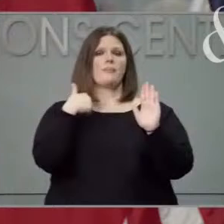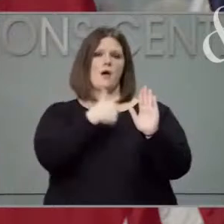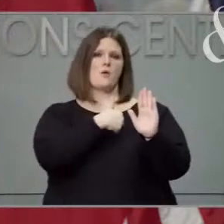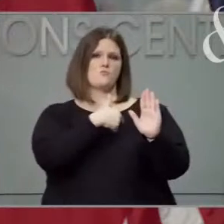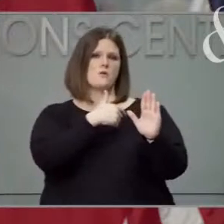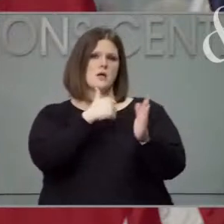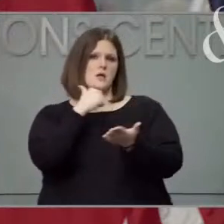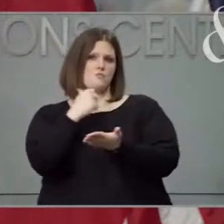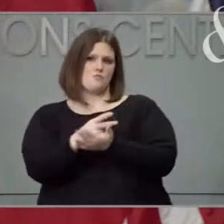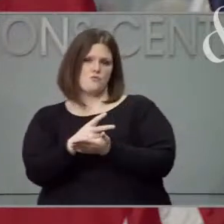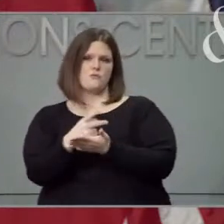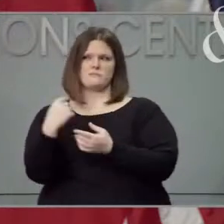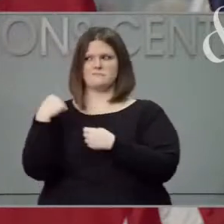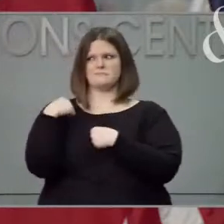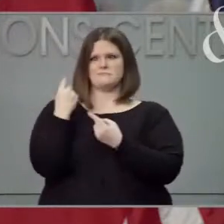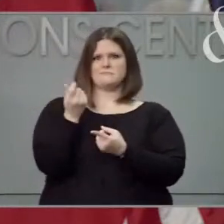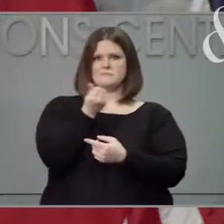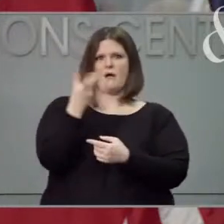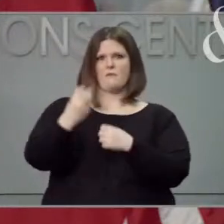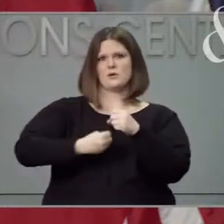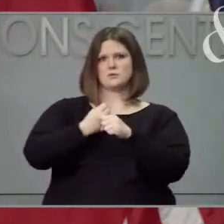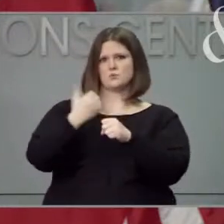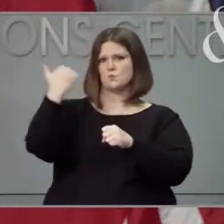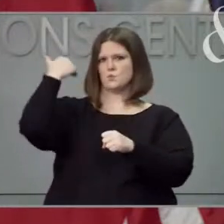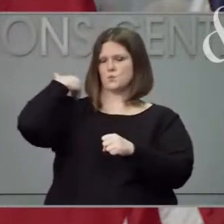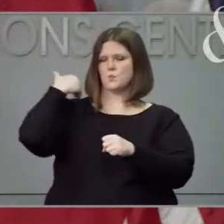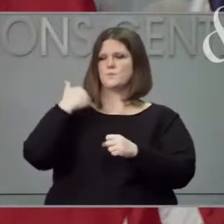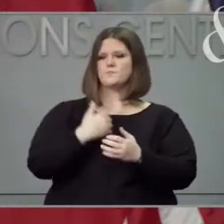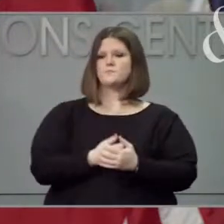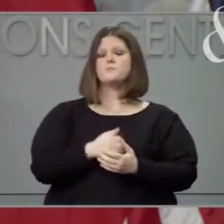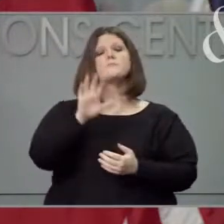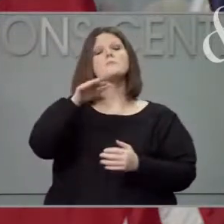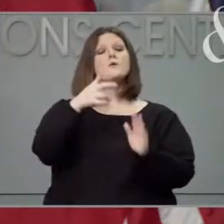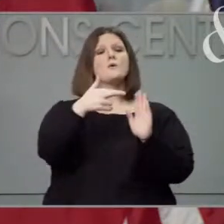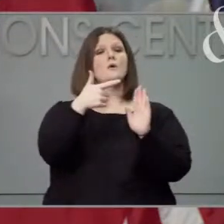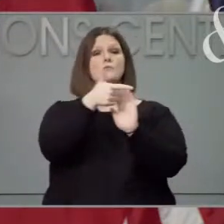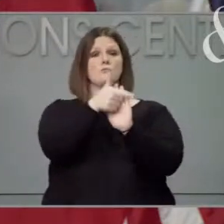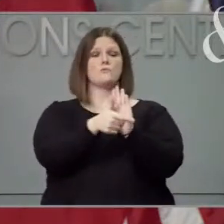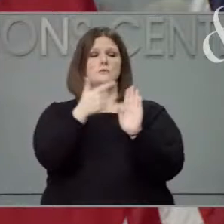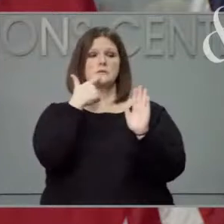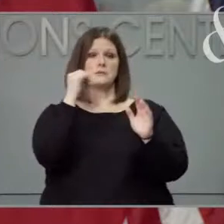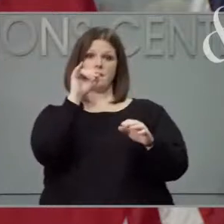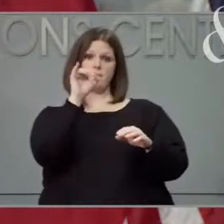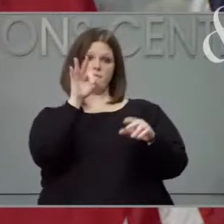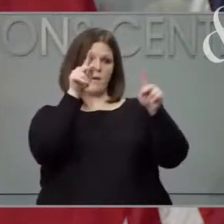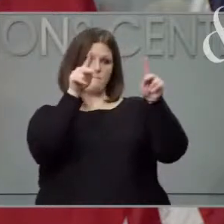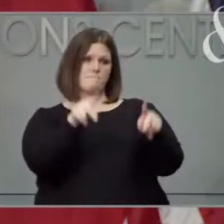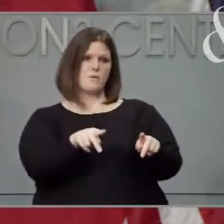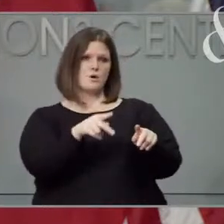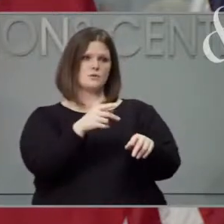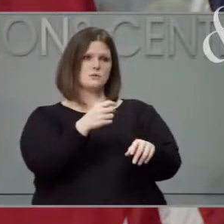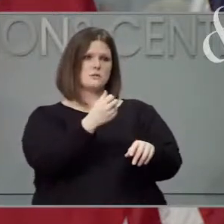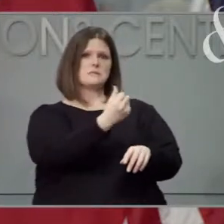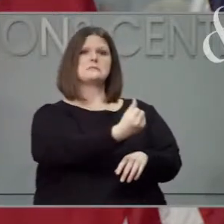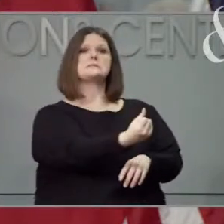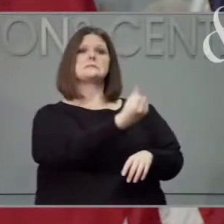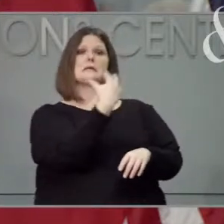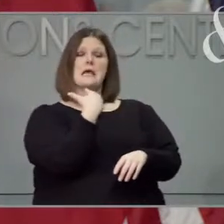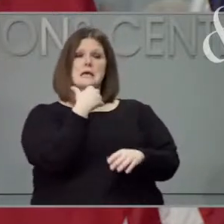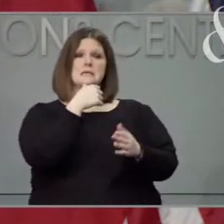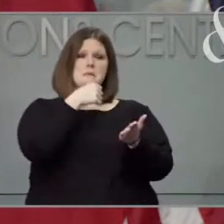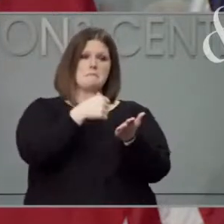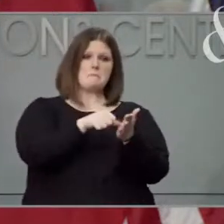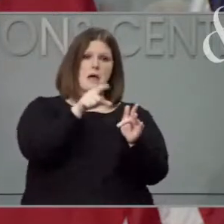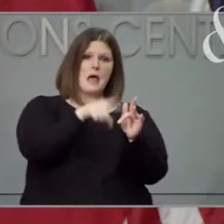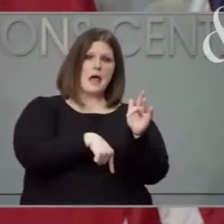Elections several years ago, someone who returns an absentee by mail ballot who is not authorized to do so, that